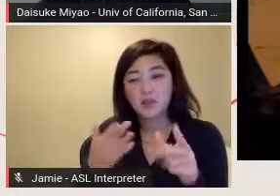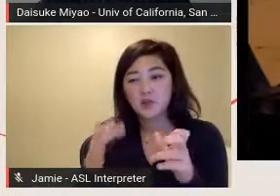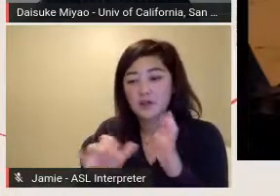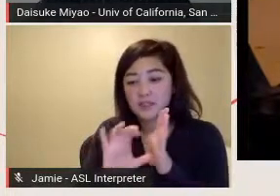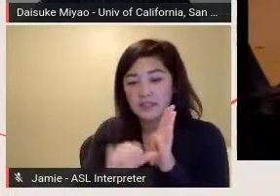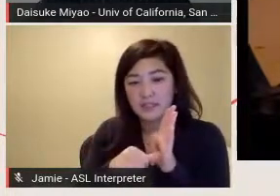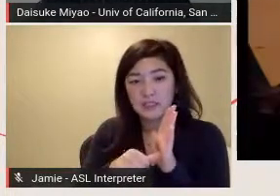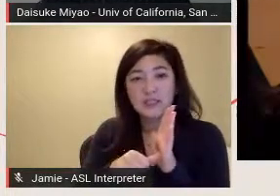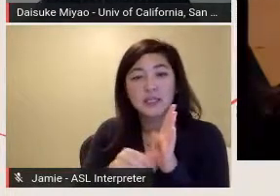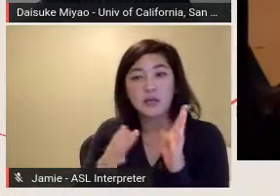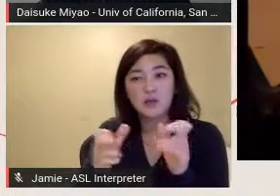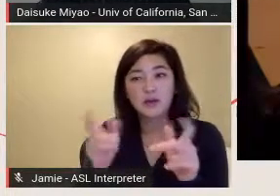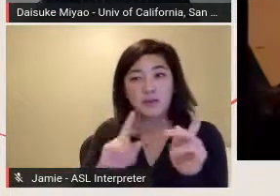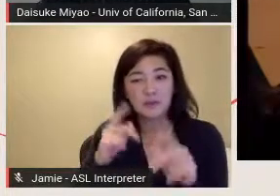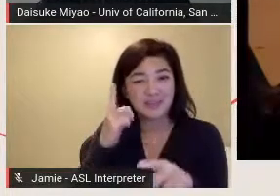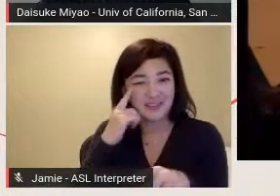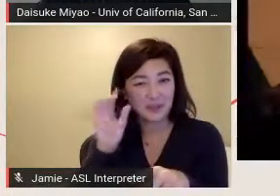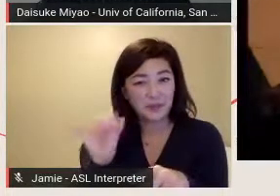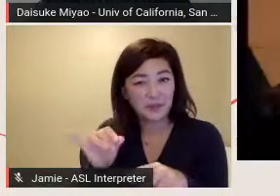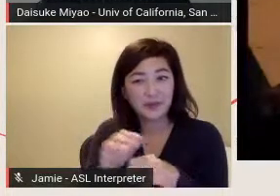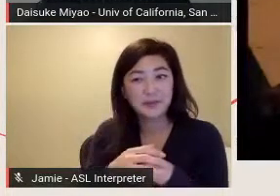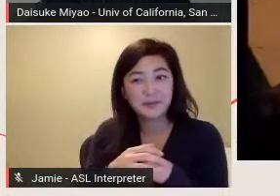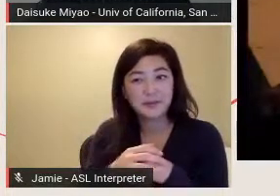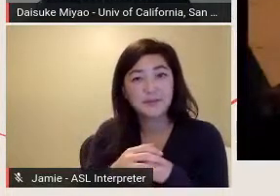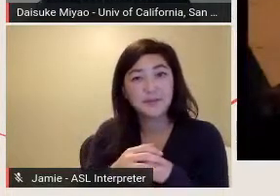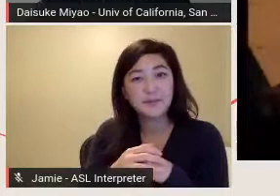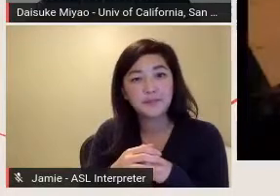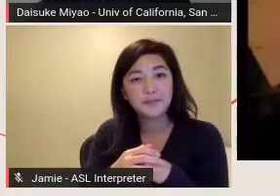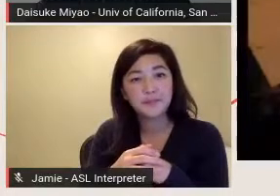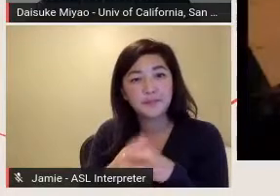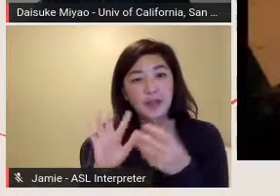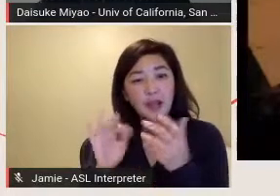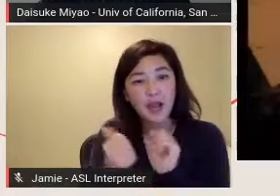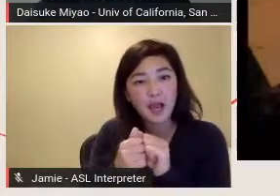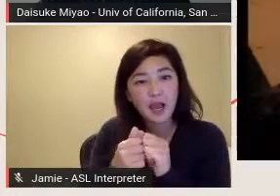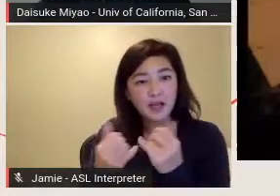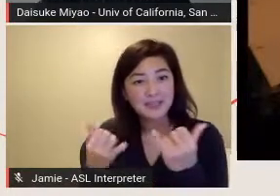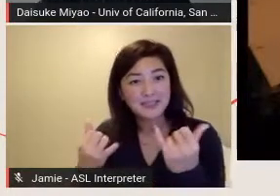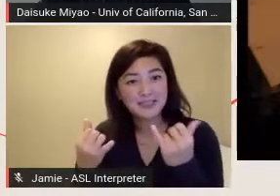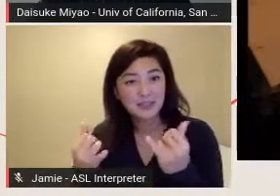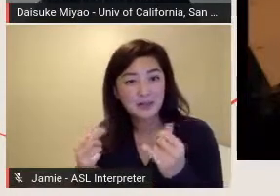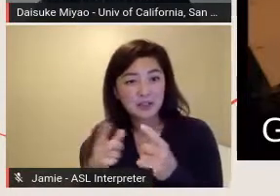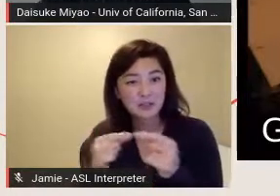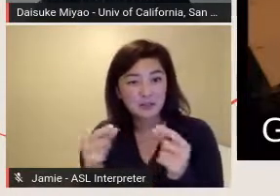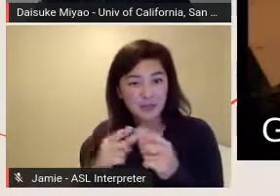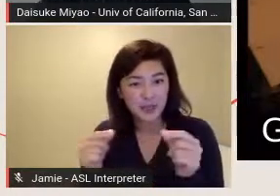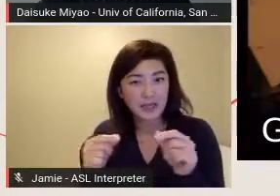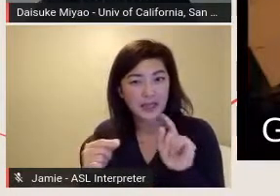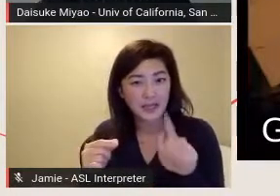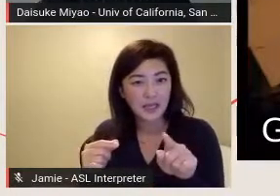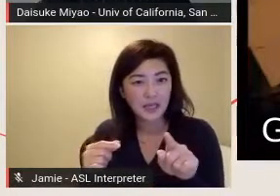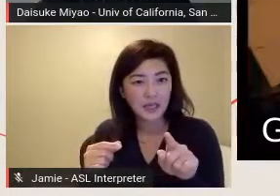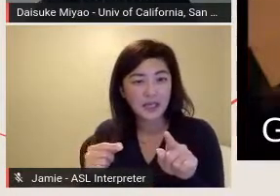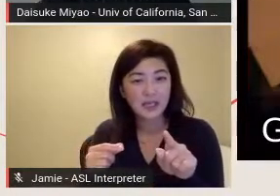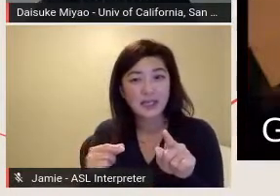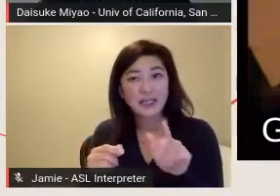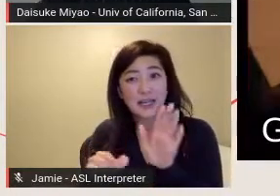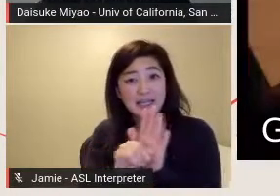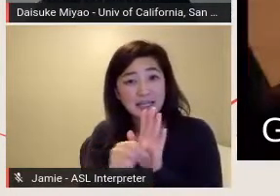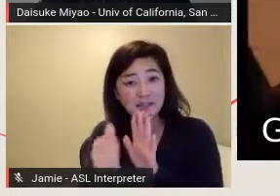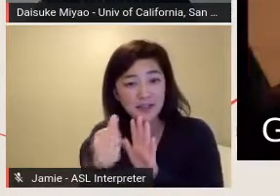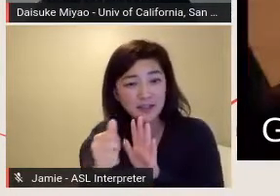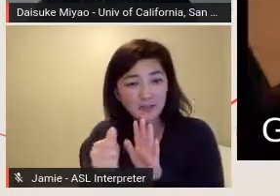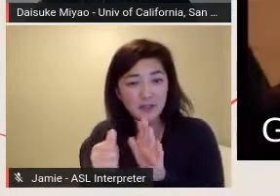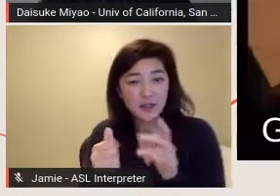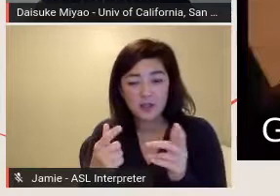wanted people to think about in terms of how does contemporary Japan define itself. Going from a small